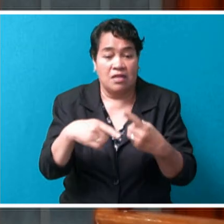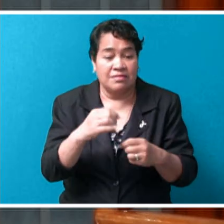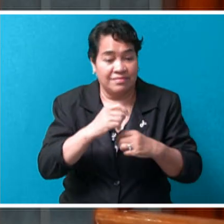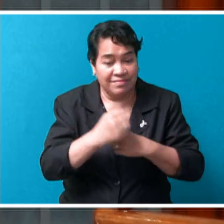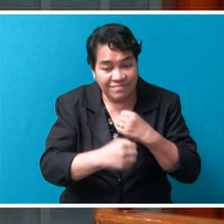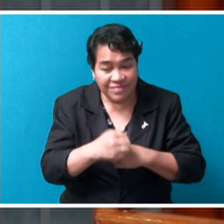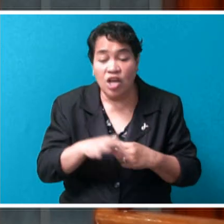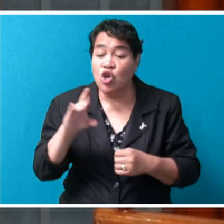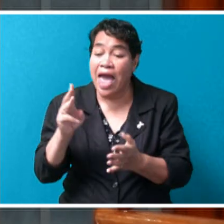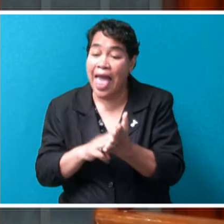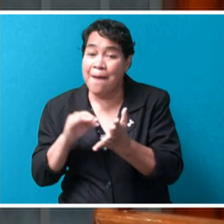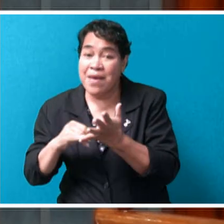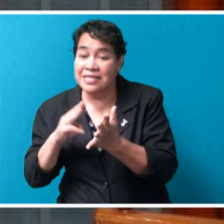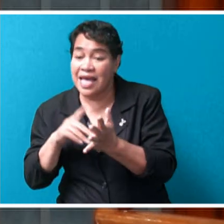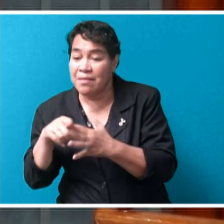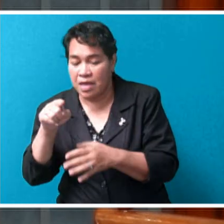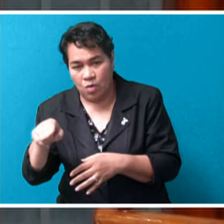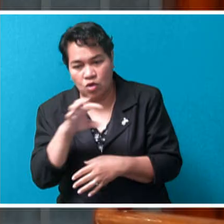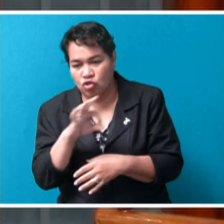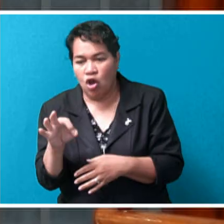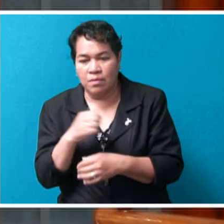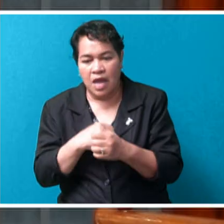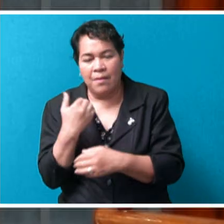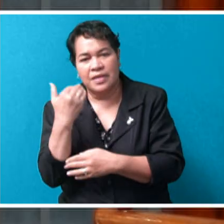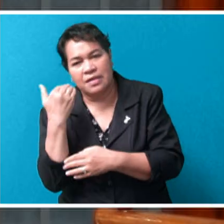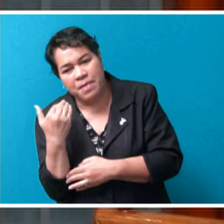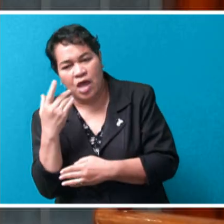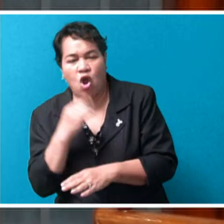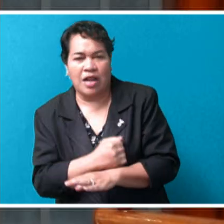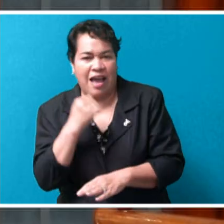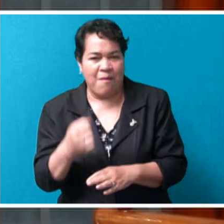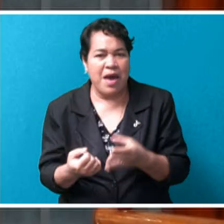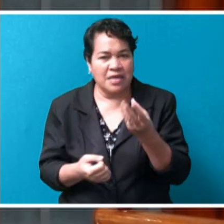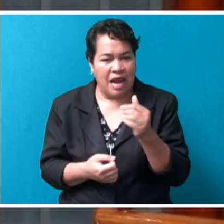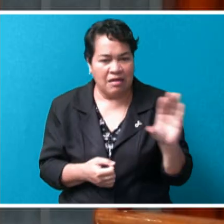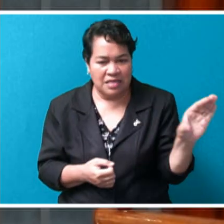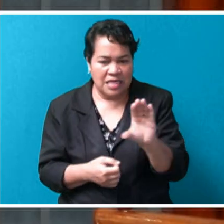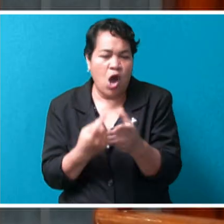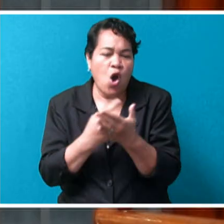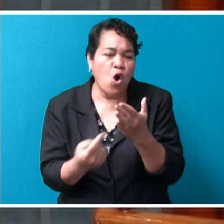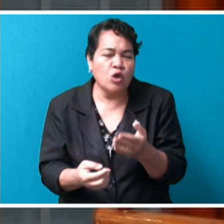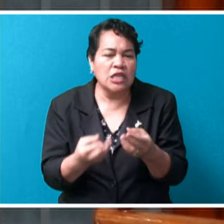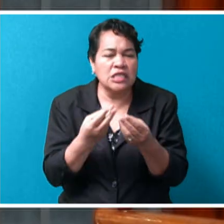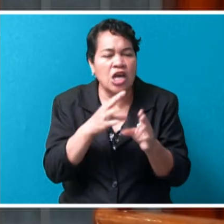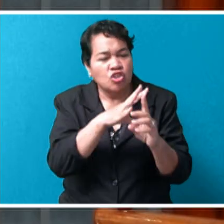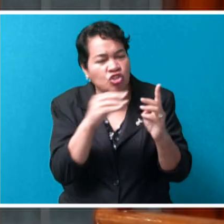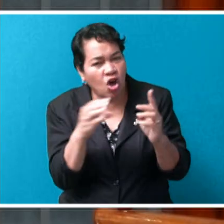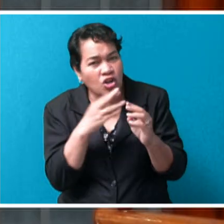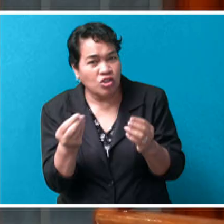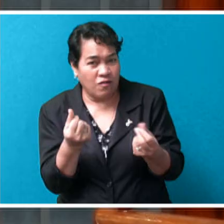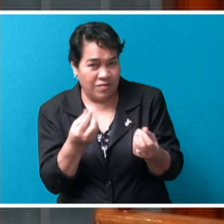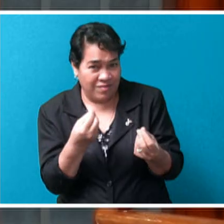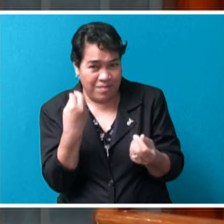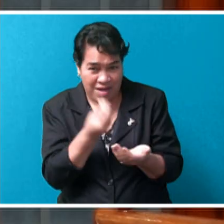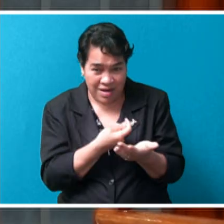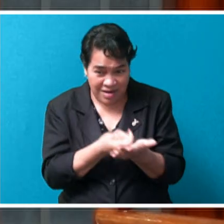that MSMEs do not become dependent on government grants as their only source of capital. Following the assessment